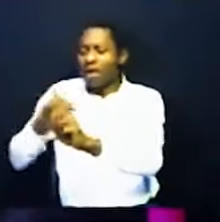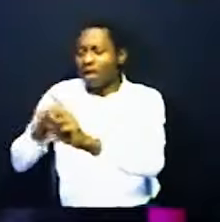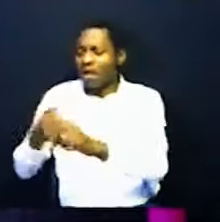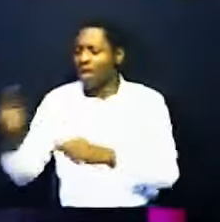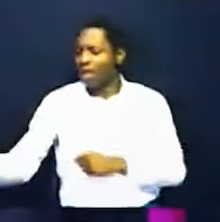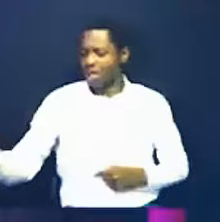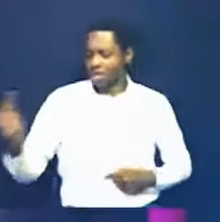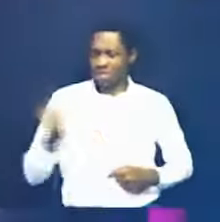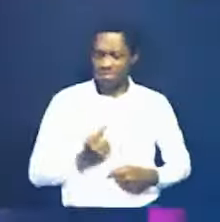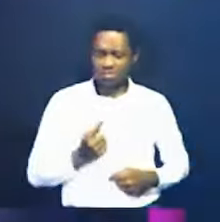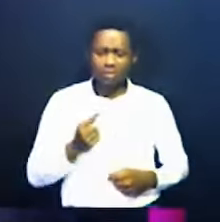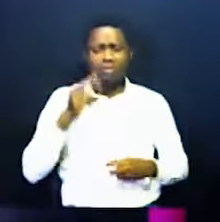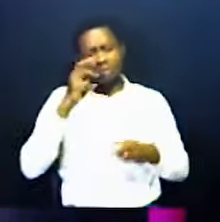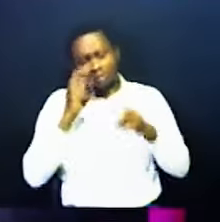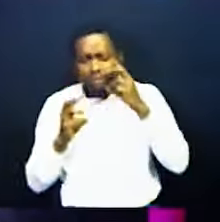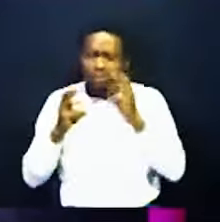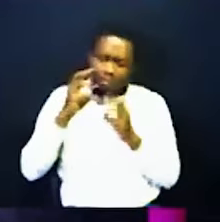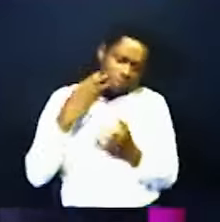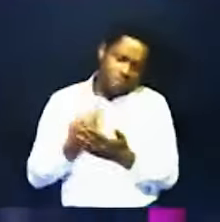because of them,